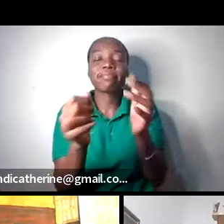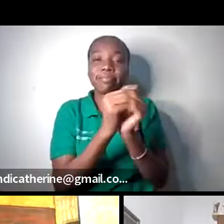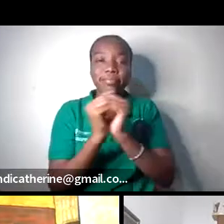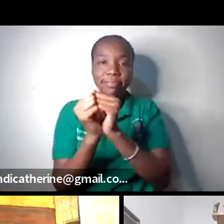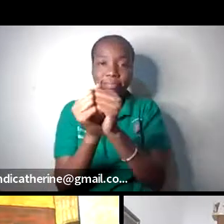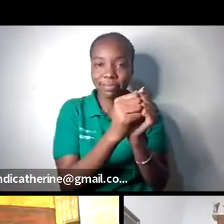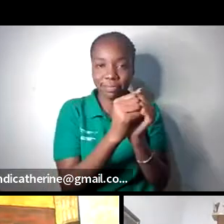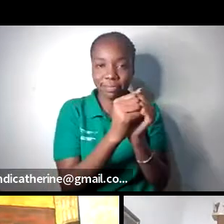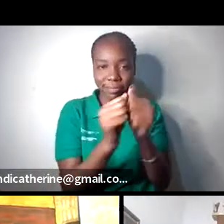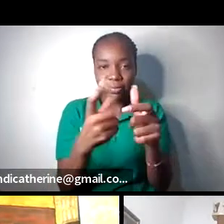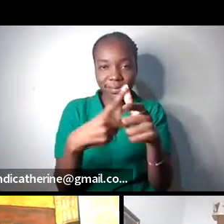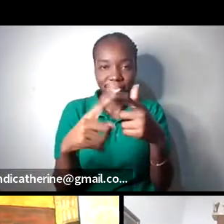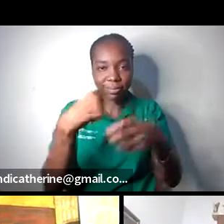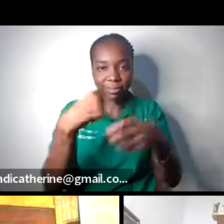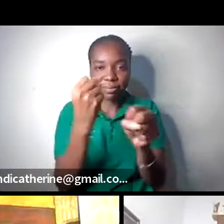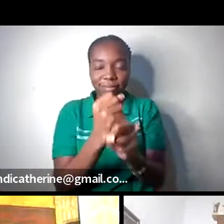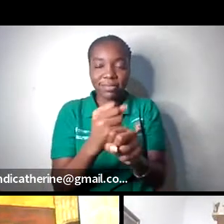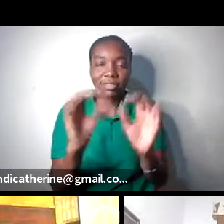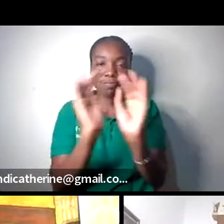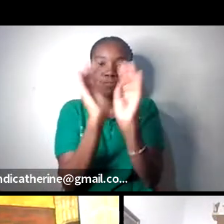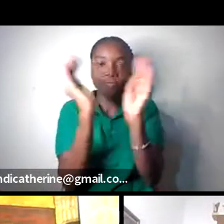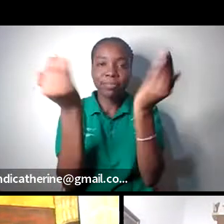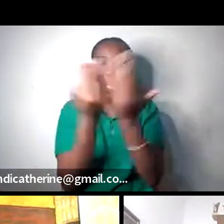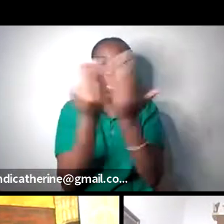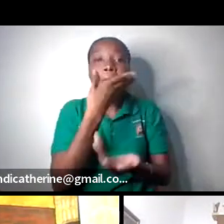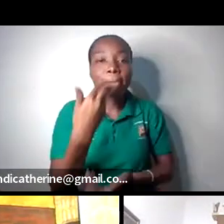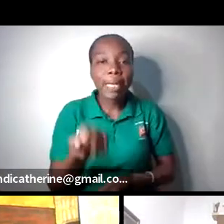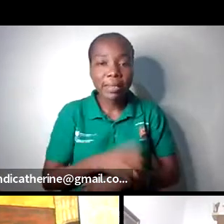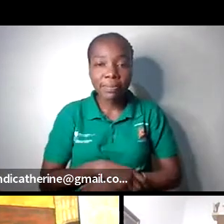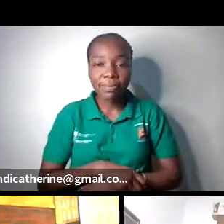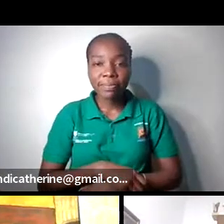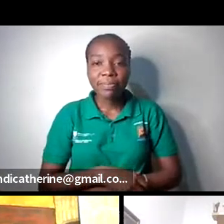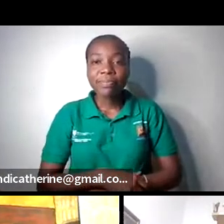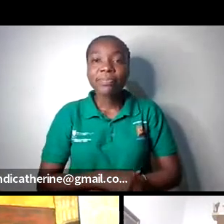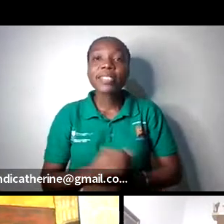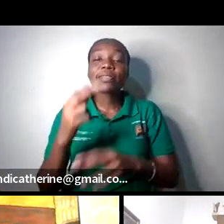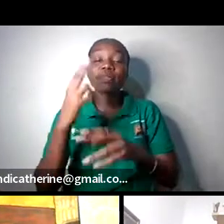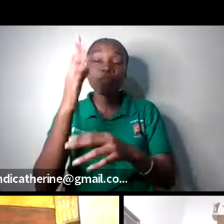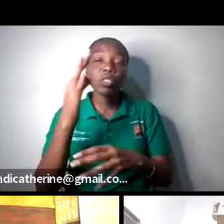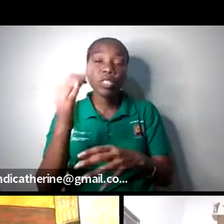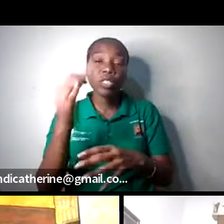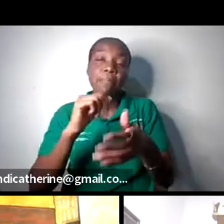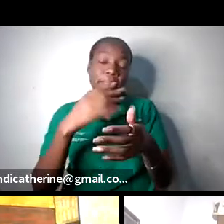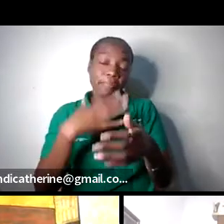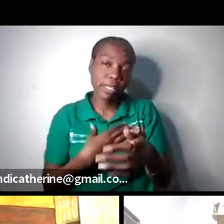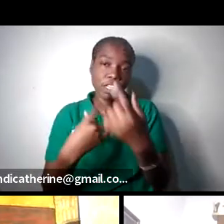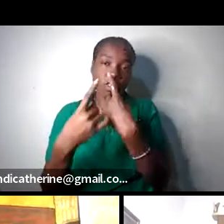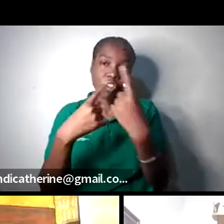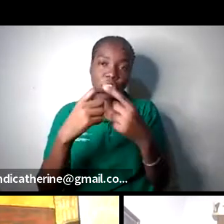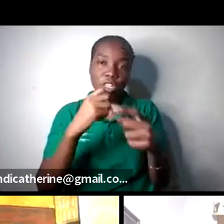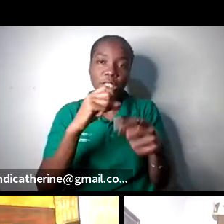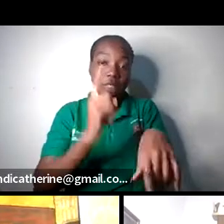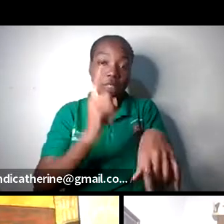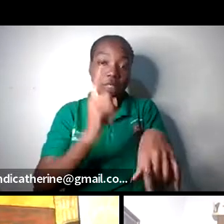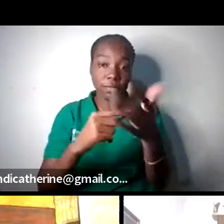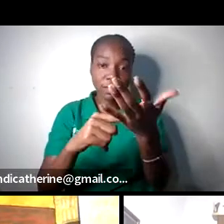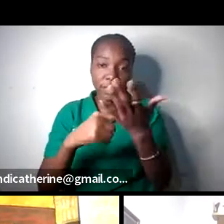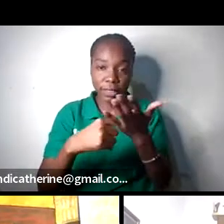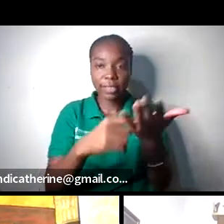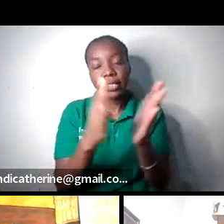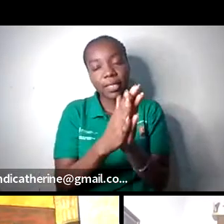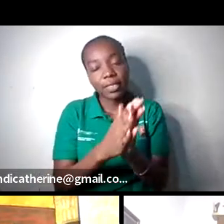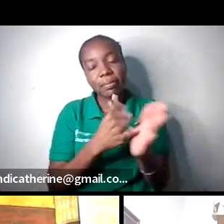the continent a better one. We'll be talking some more during the discussions, and I can say some more without taking too much of the